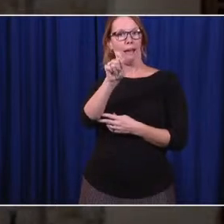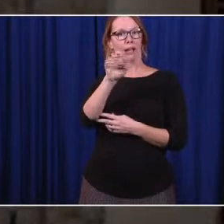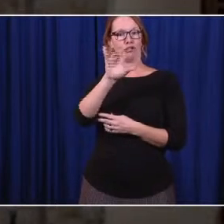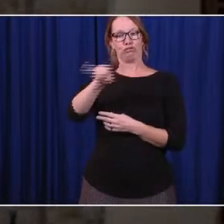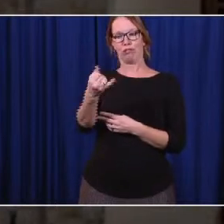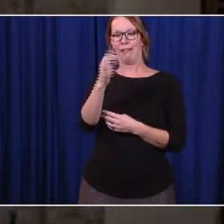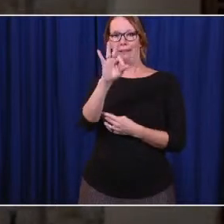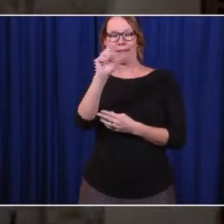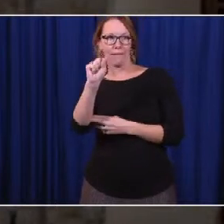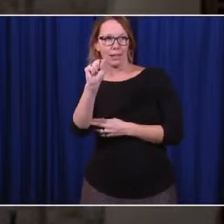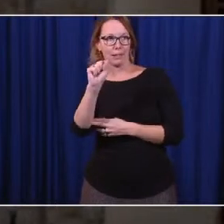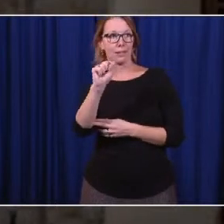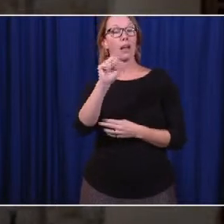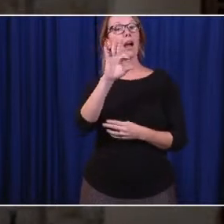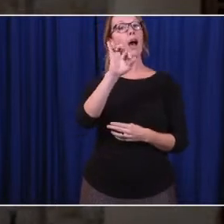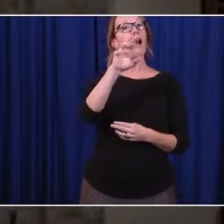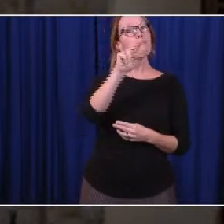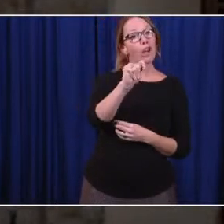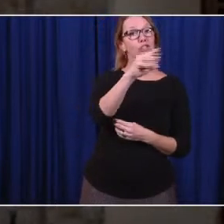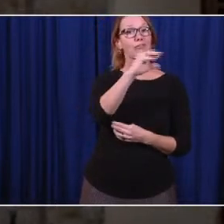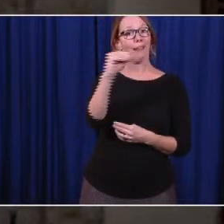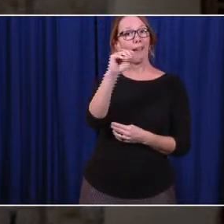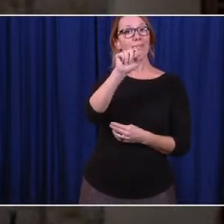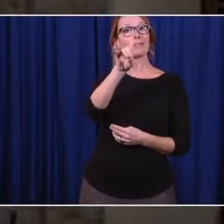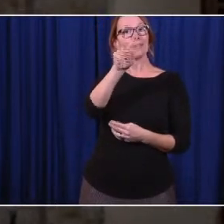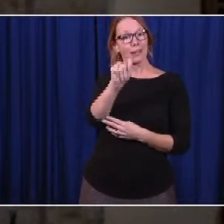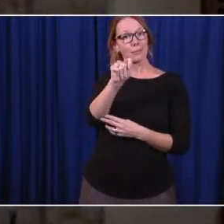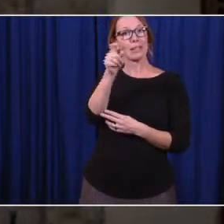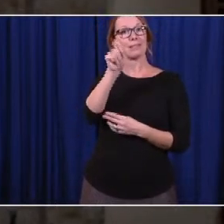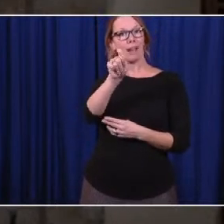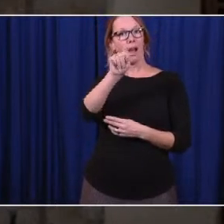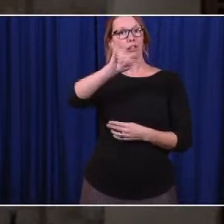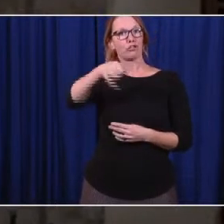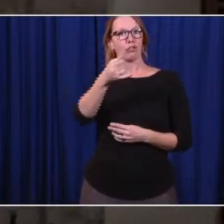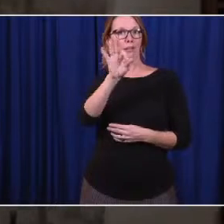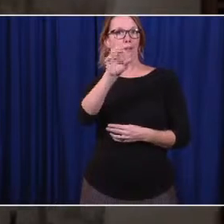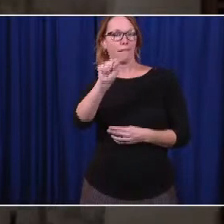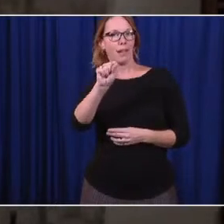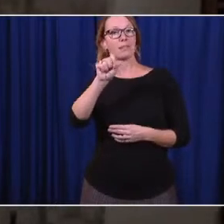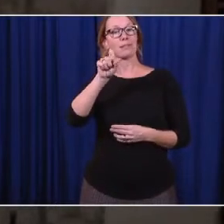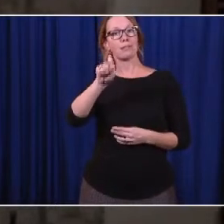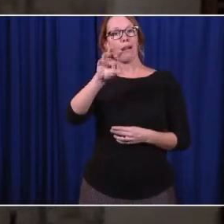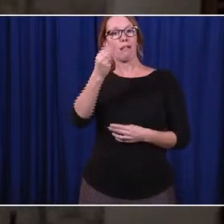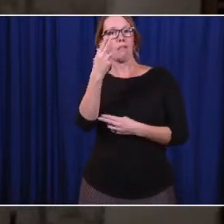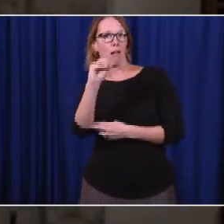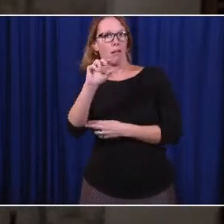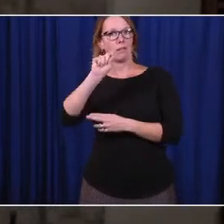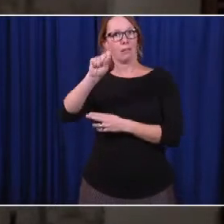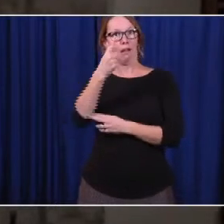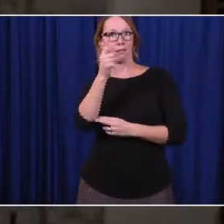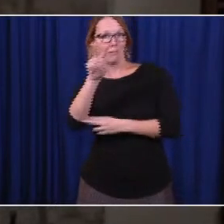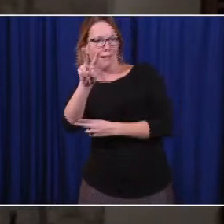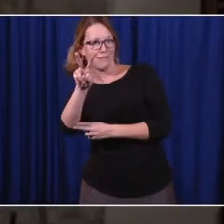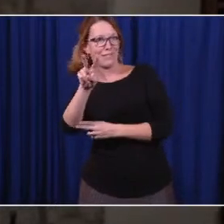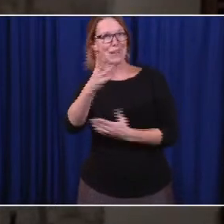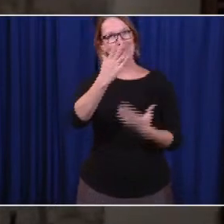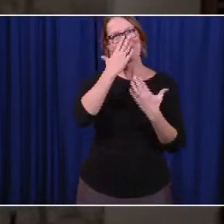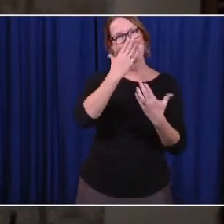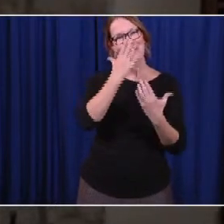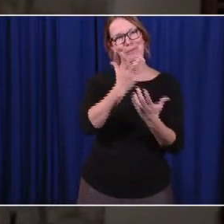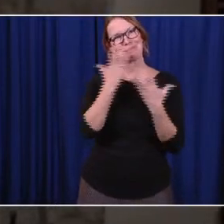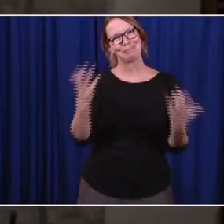fosterandadopt.jfs.ohio.gov. That's fosterandadopt.jfs.ohio.gov. Thank you all very much.